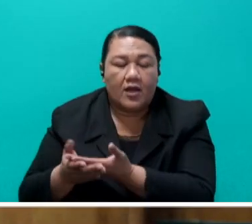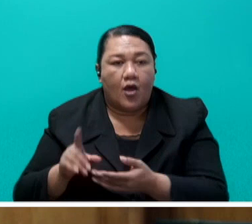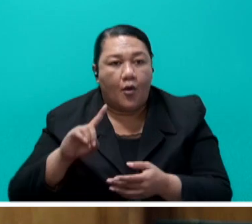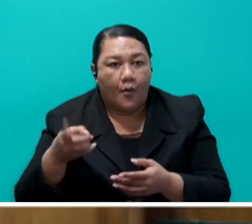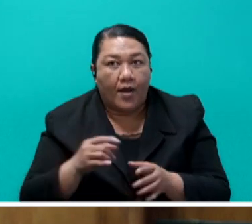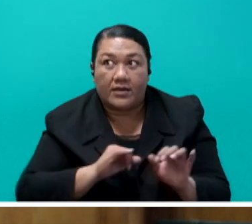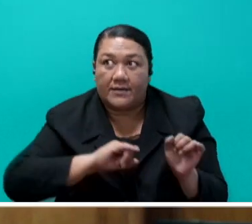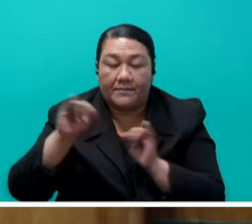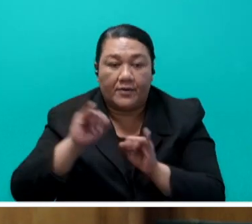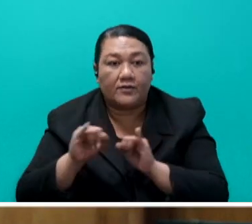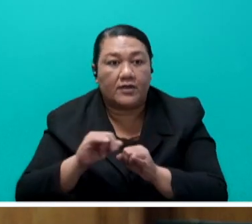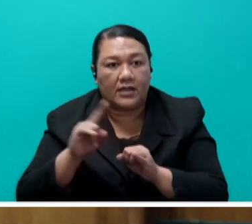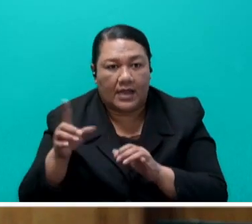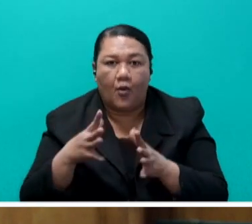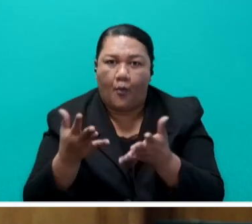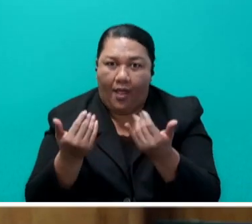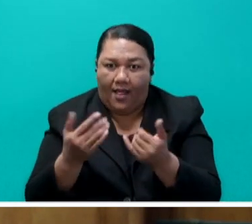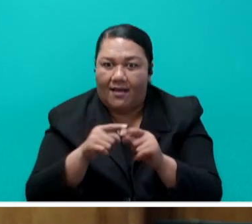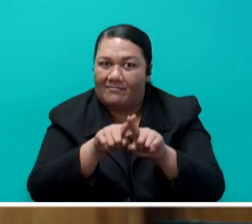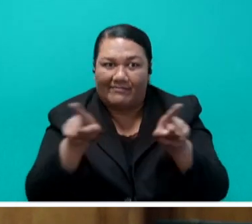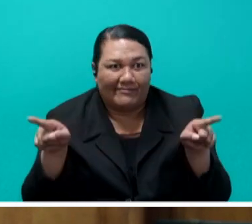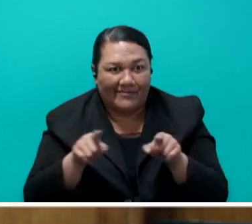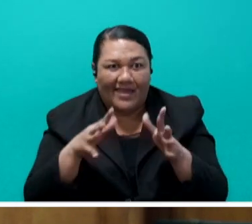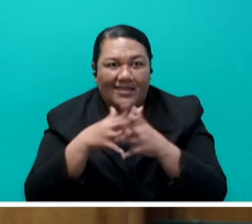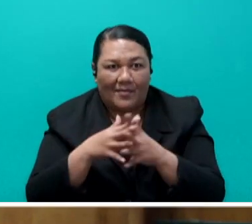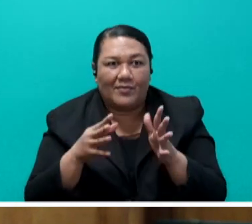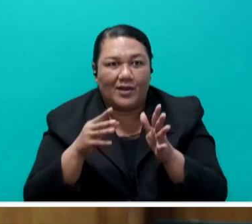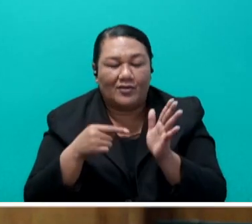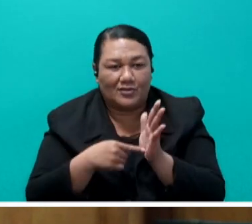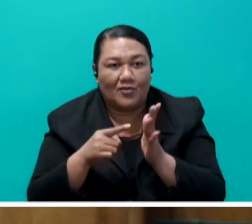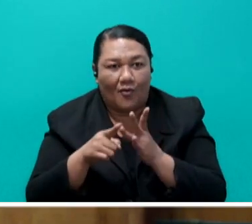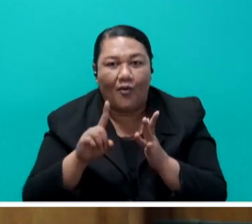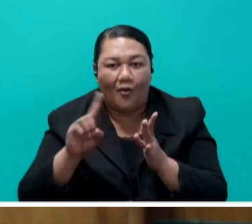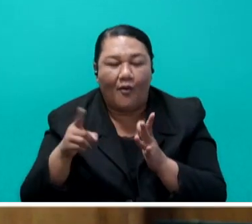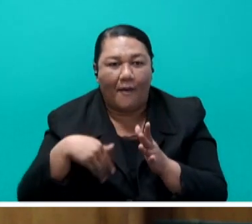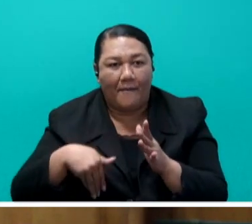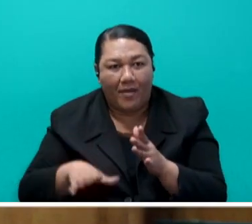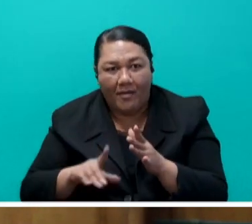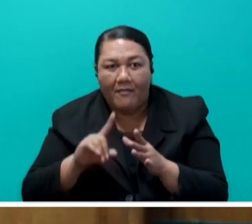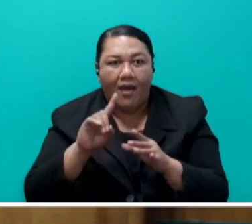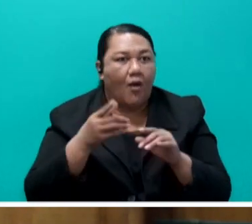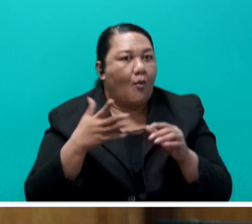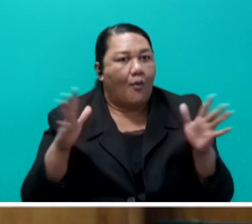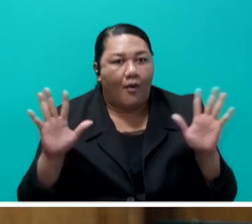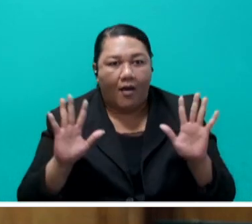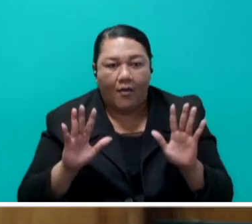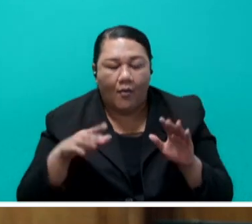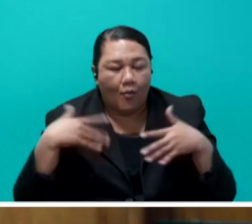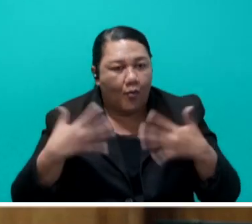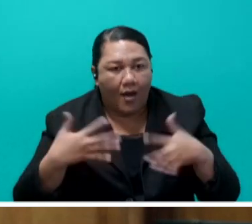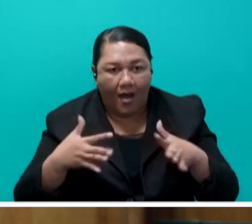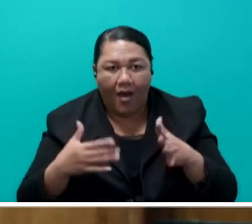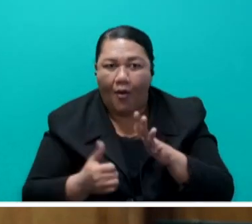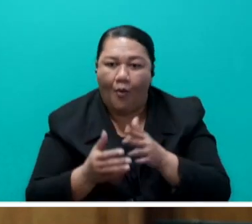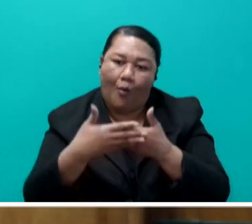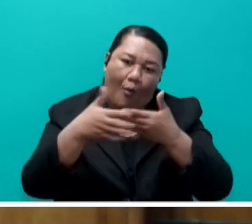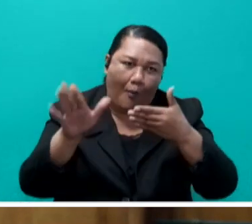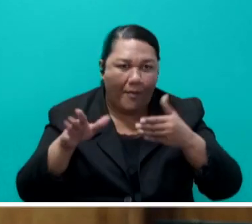warmly welcomed by WTO members, demonstrating our commitment to open and accessible trade environments.